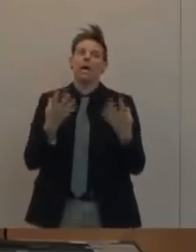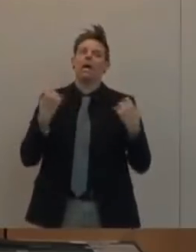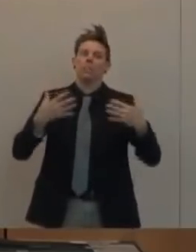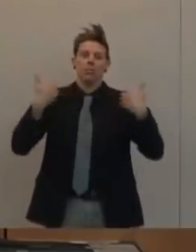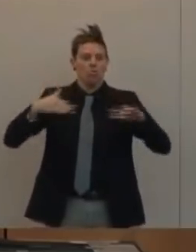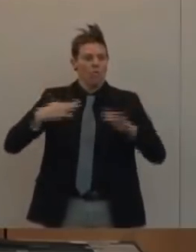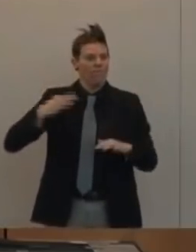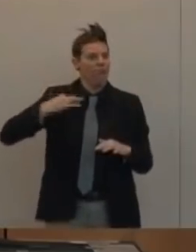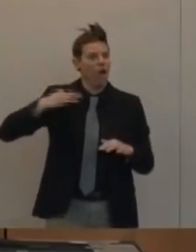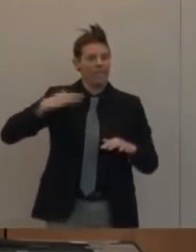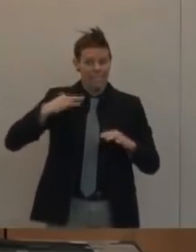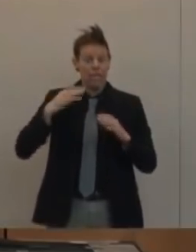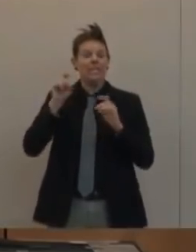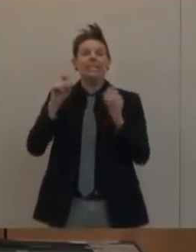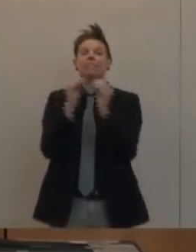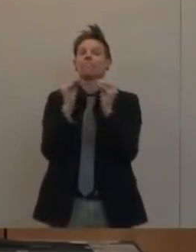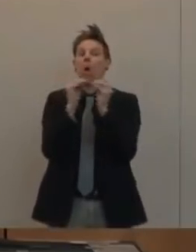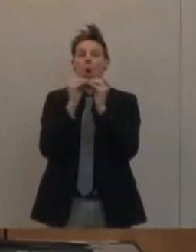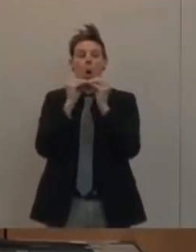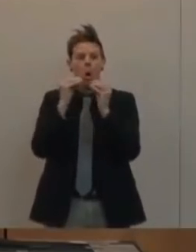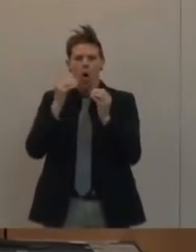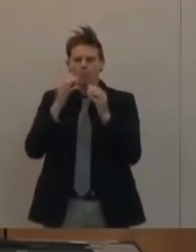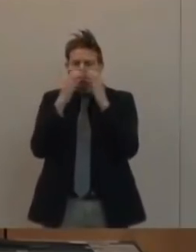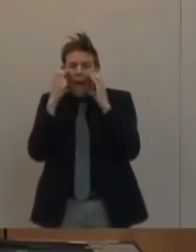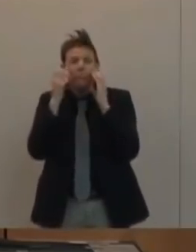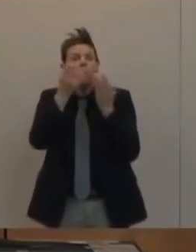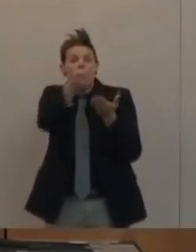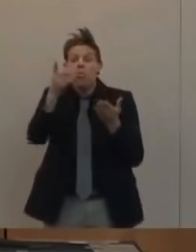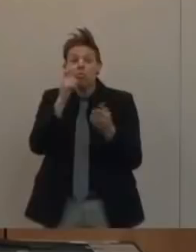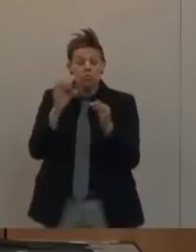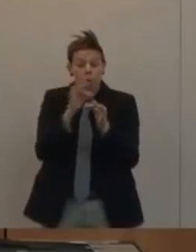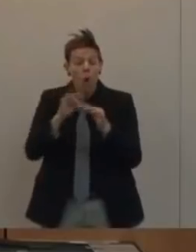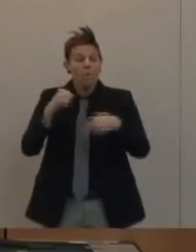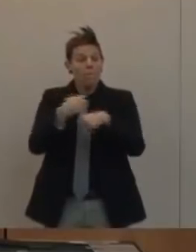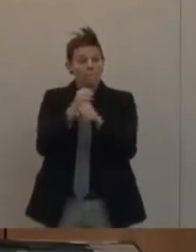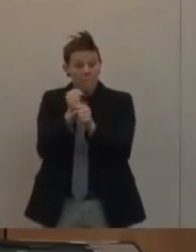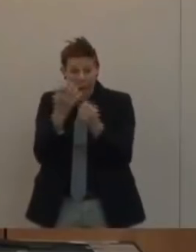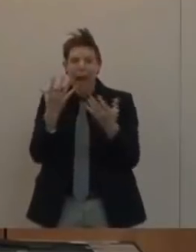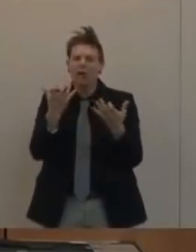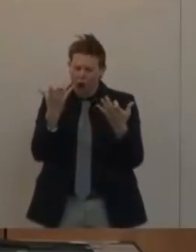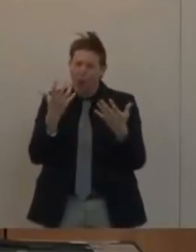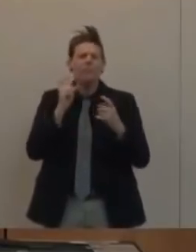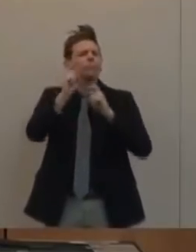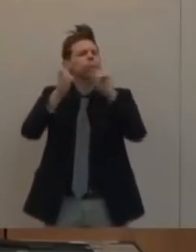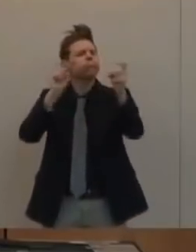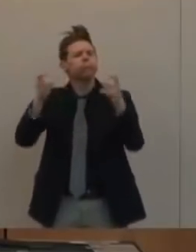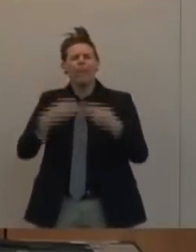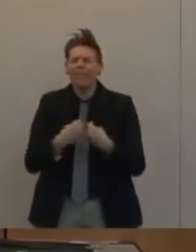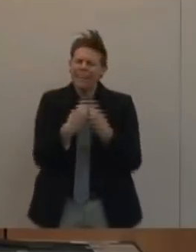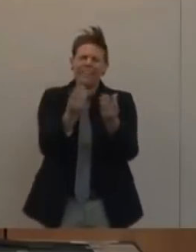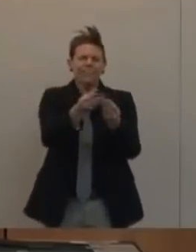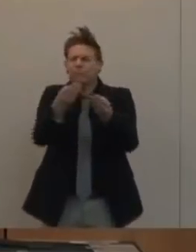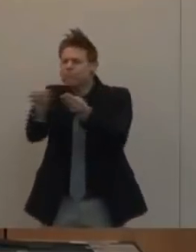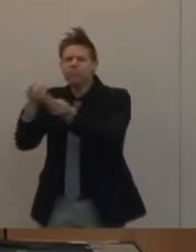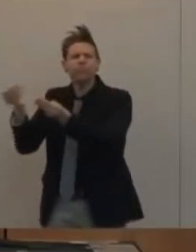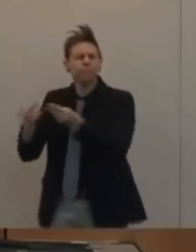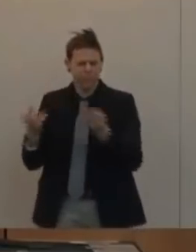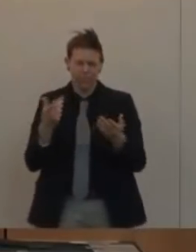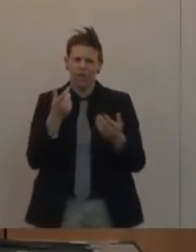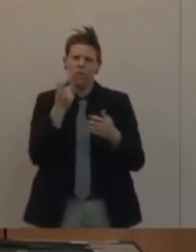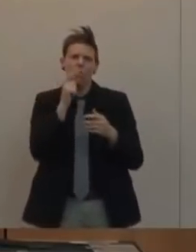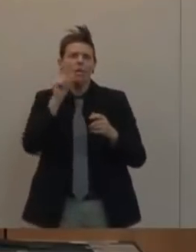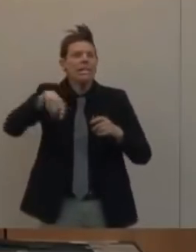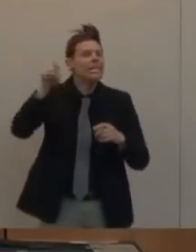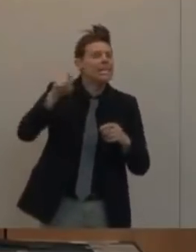who are sewing masks, and our goal is to make them widely available for any New Mexico resident or family who